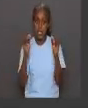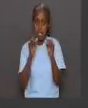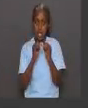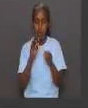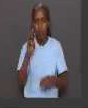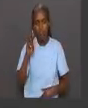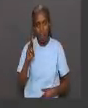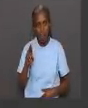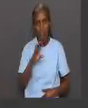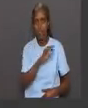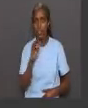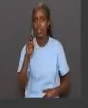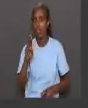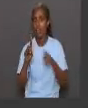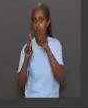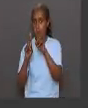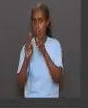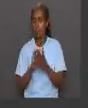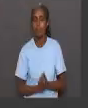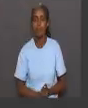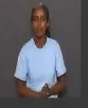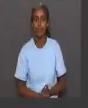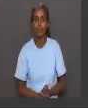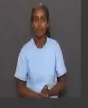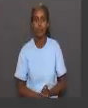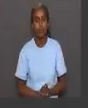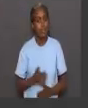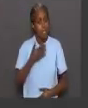the sum of r and r prime.